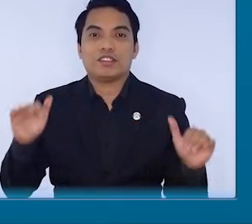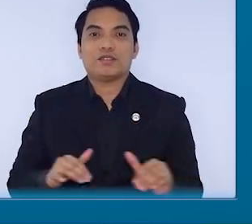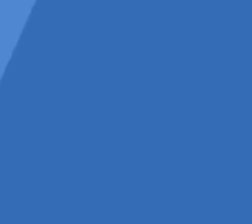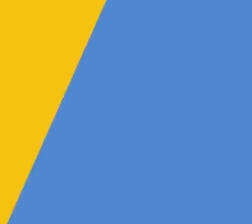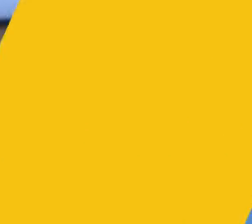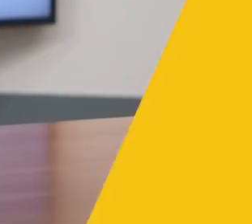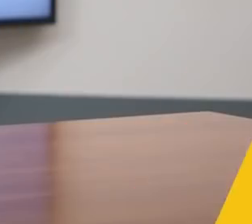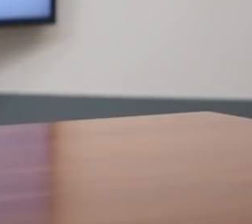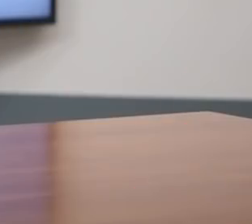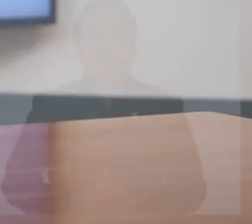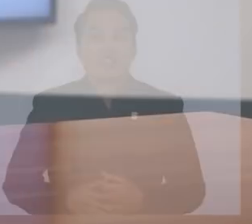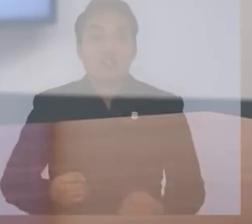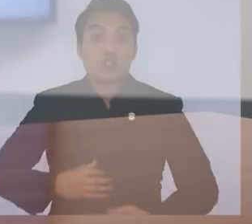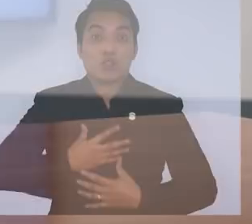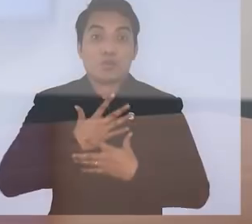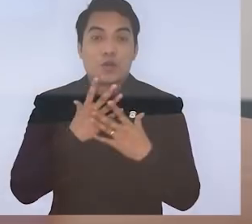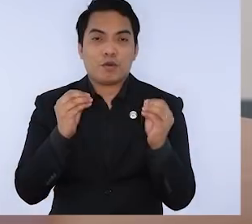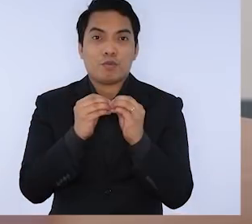activity.